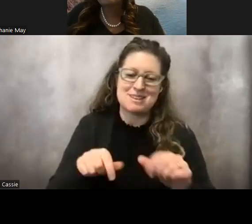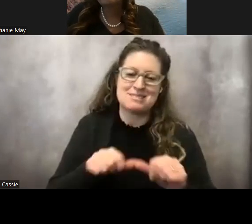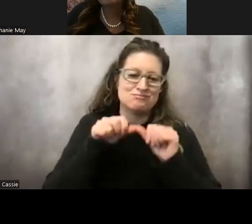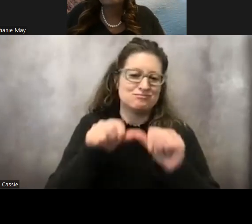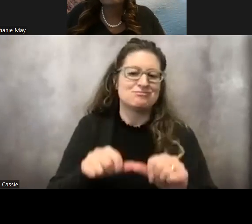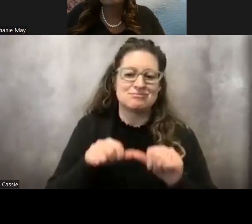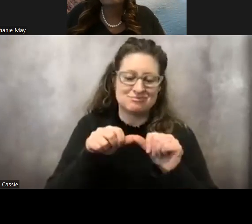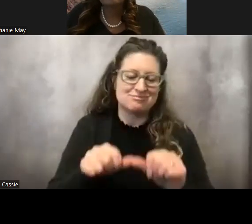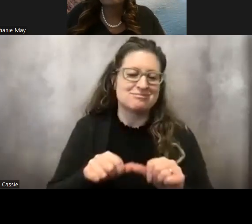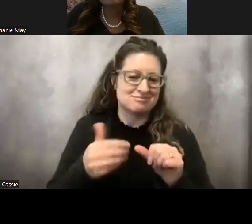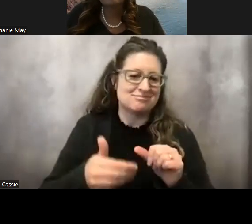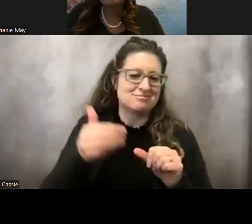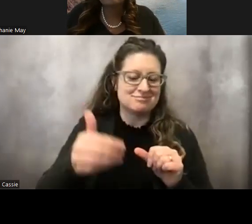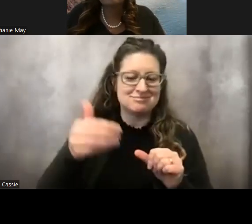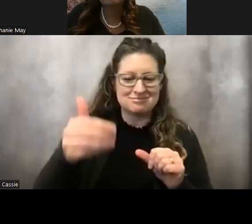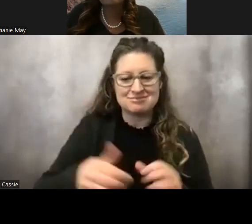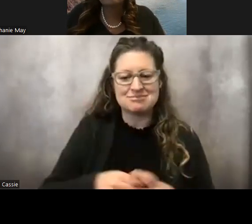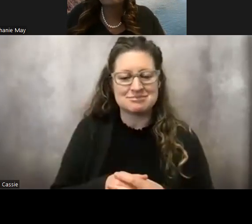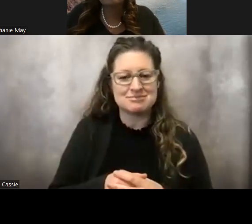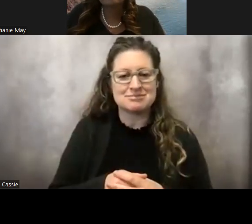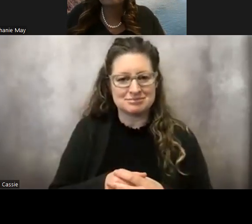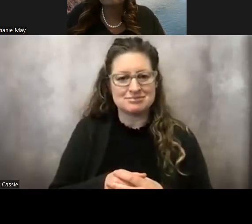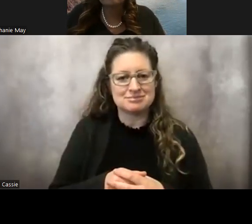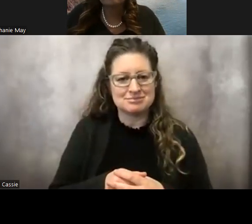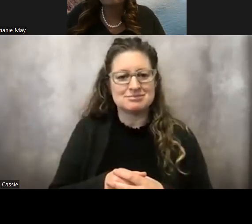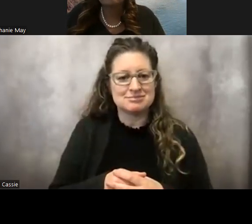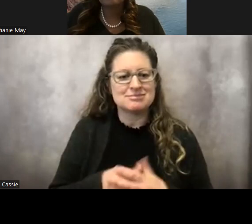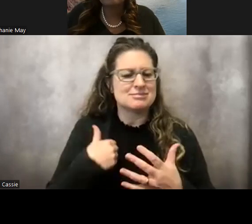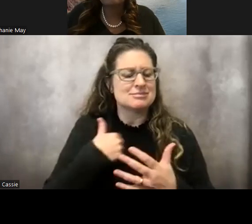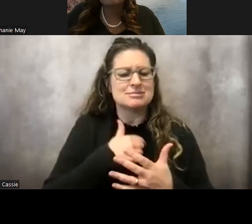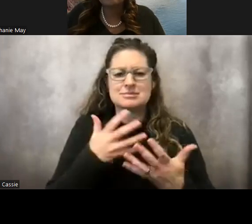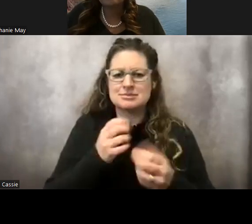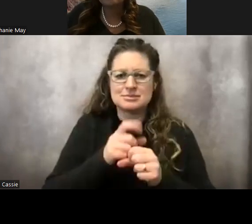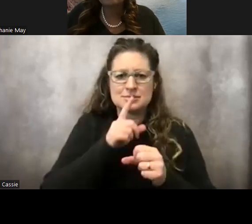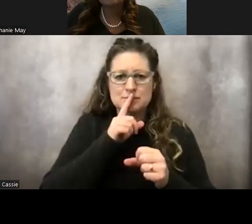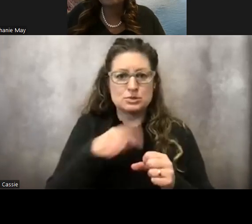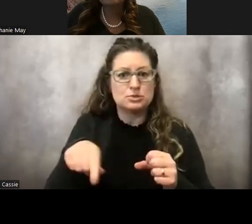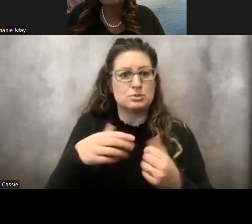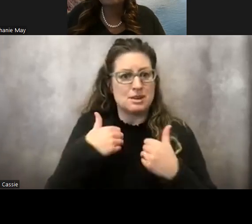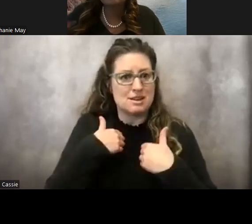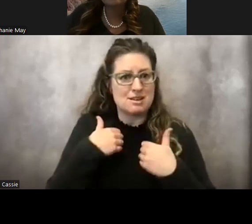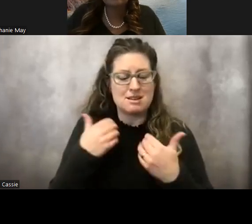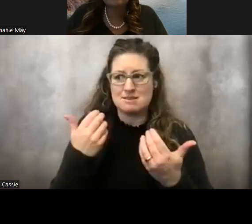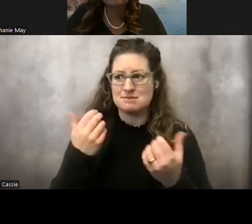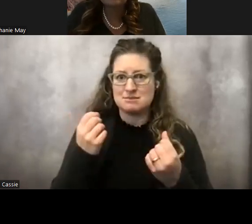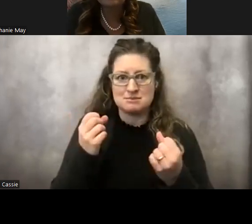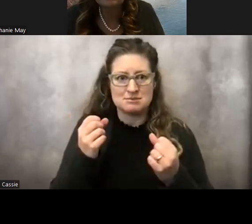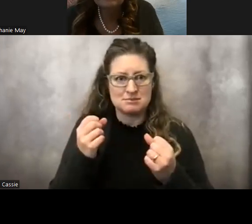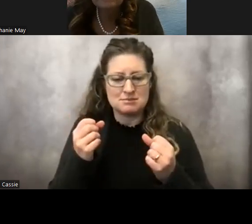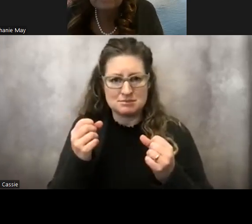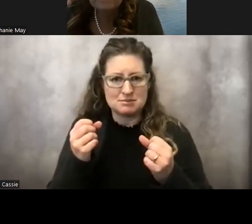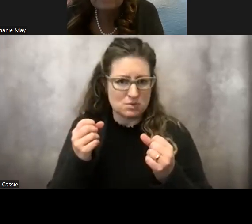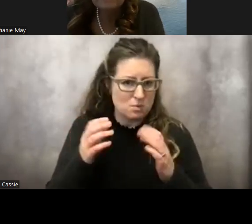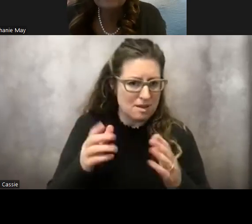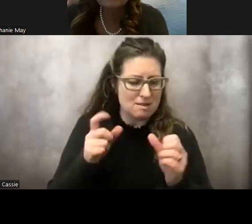the, you know, a way to identify, to find the resources